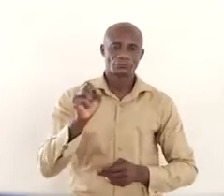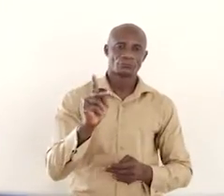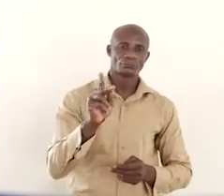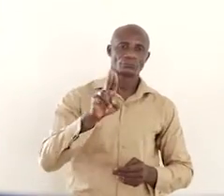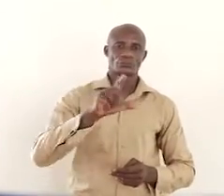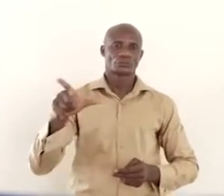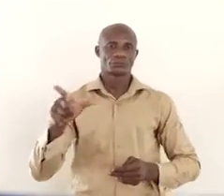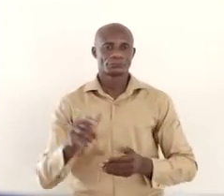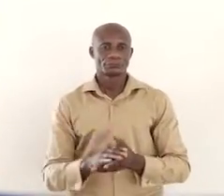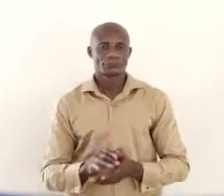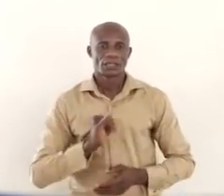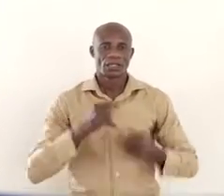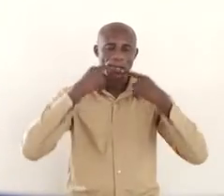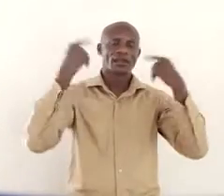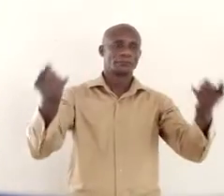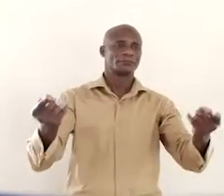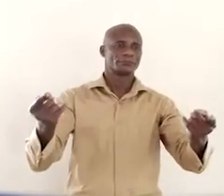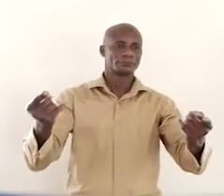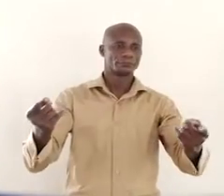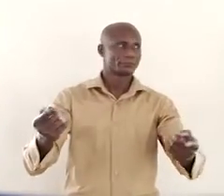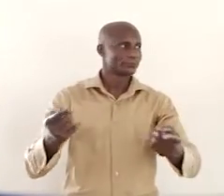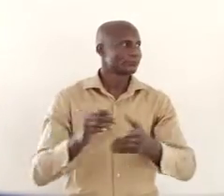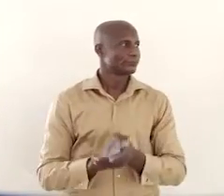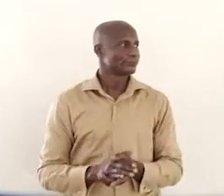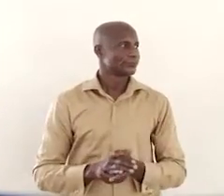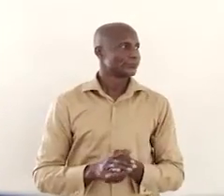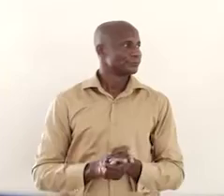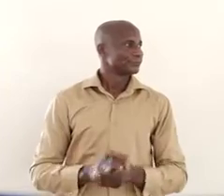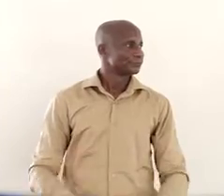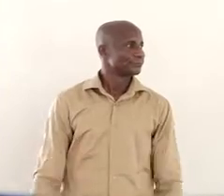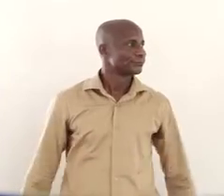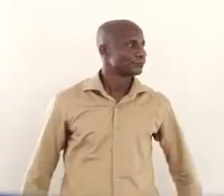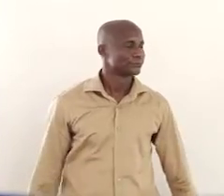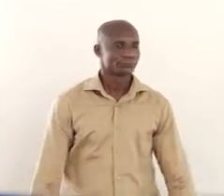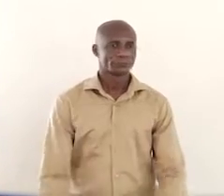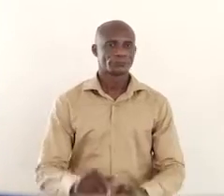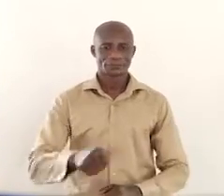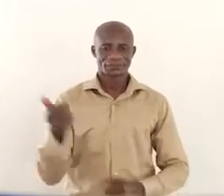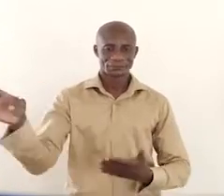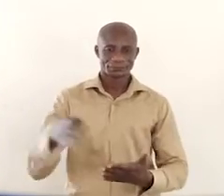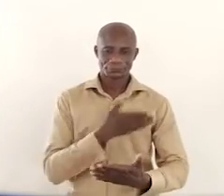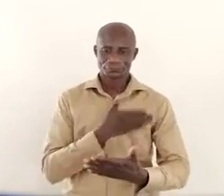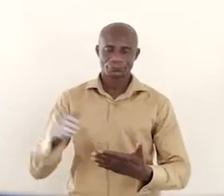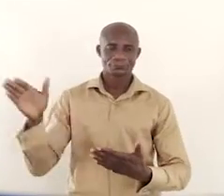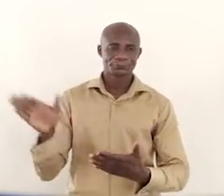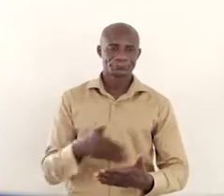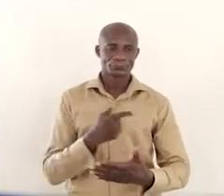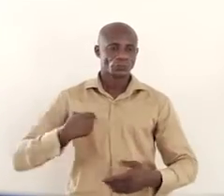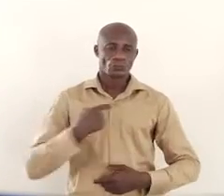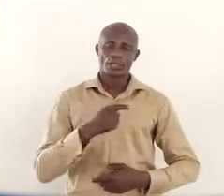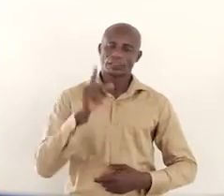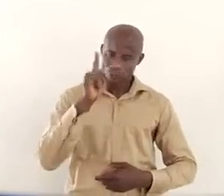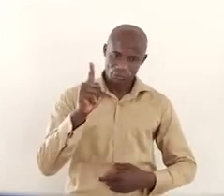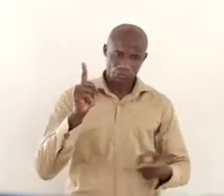with an olive branch I announce the termination of terror. We are